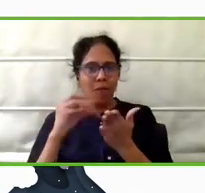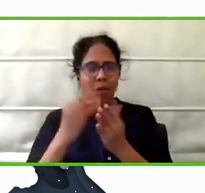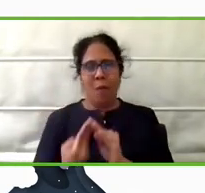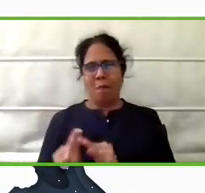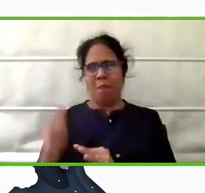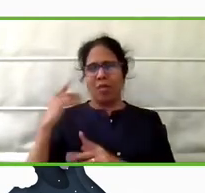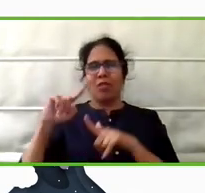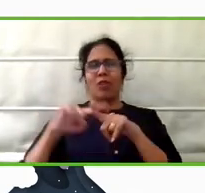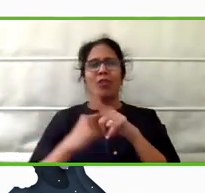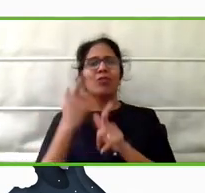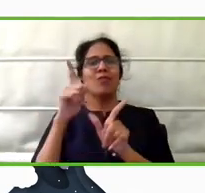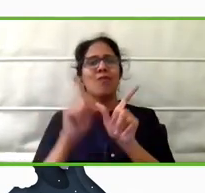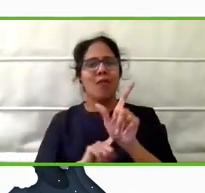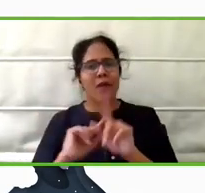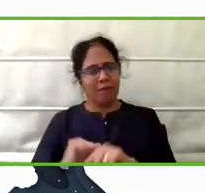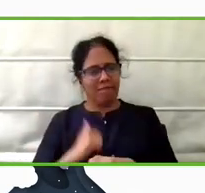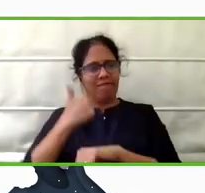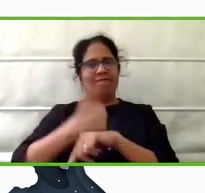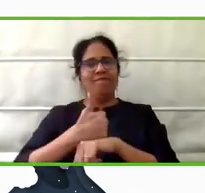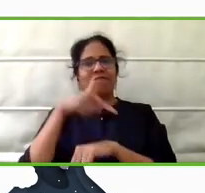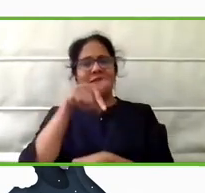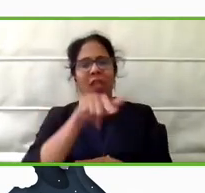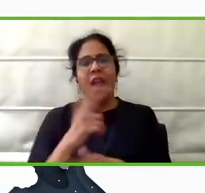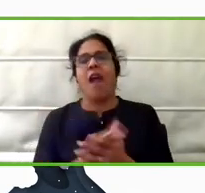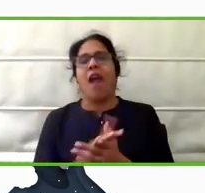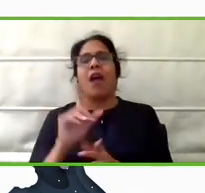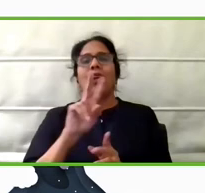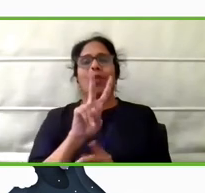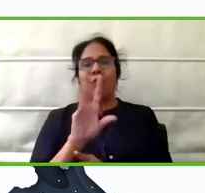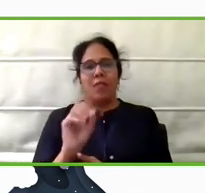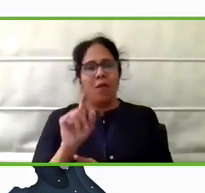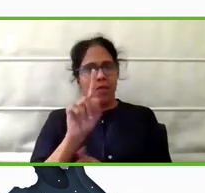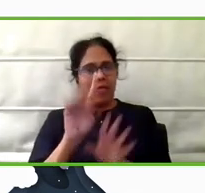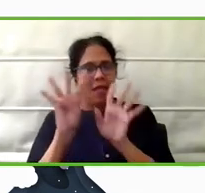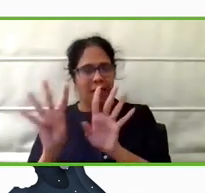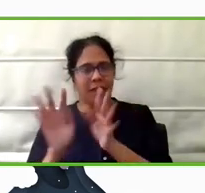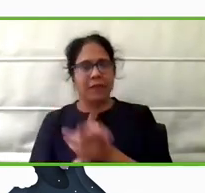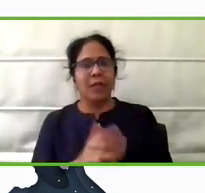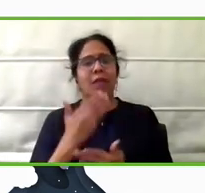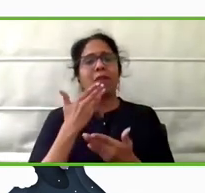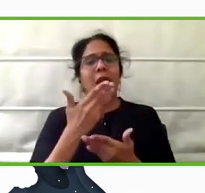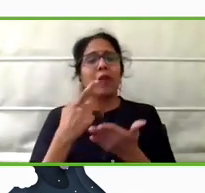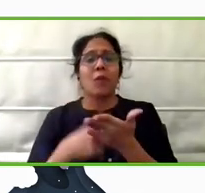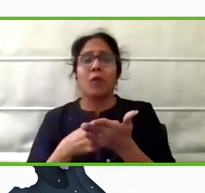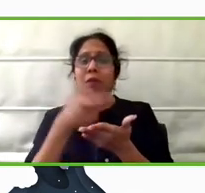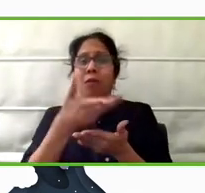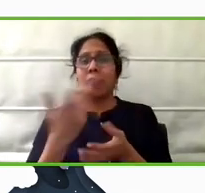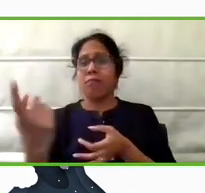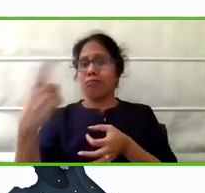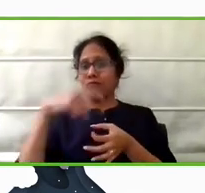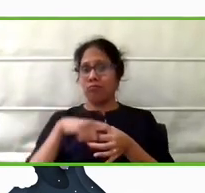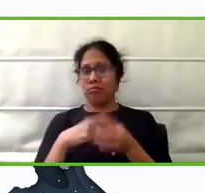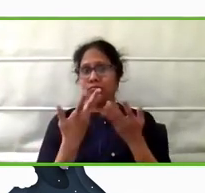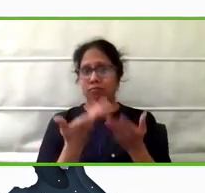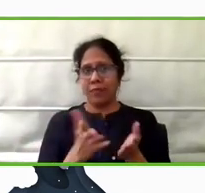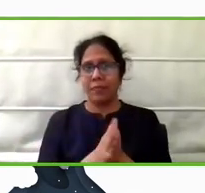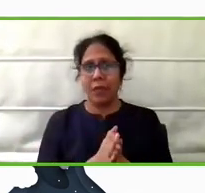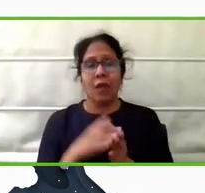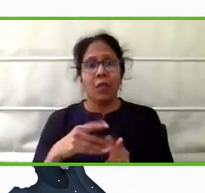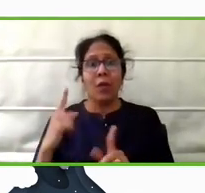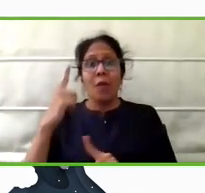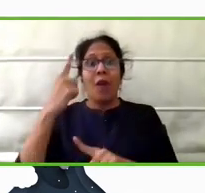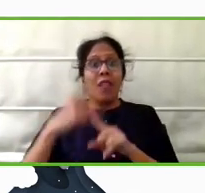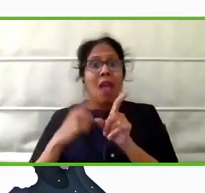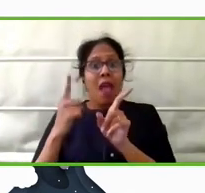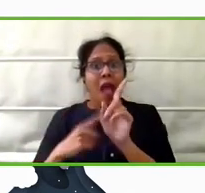July 2019. So Rishad, thank you so much for taking the time to be part of the summit. I'm very keen to know how this a little over 1.5 years has been